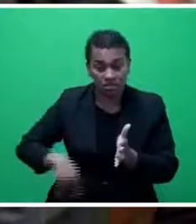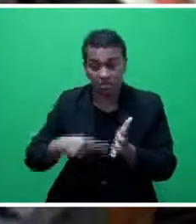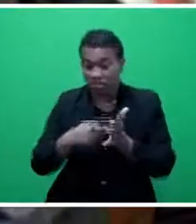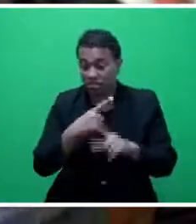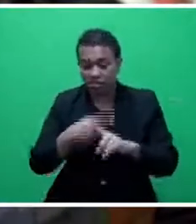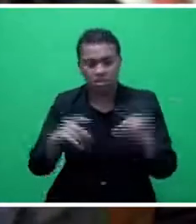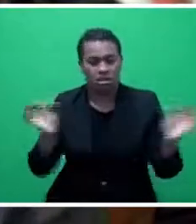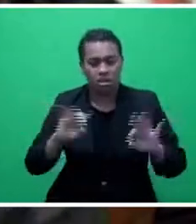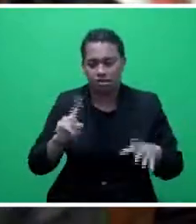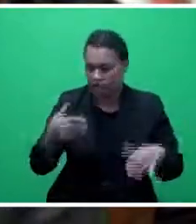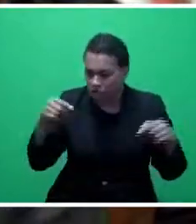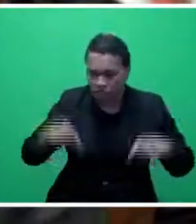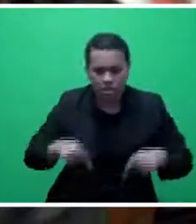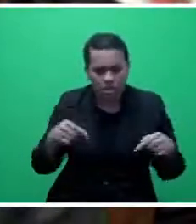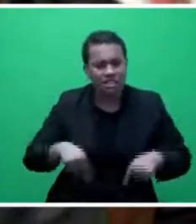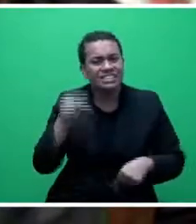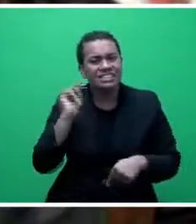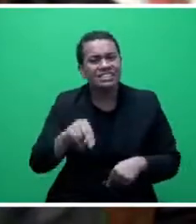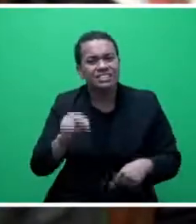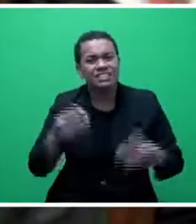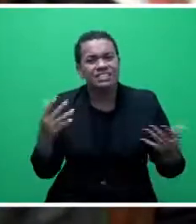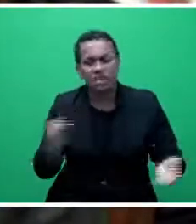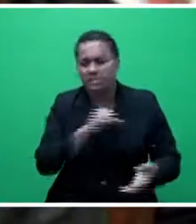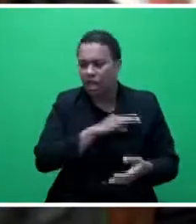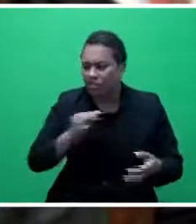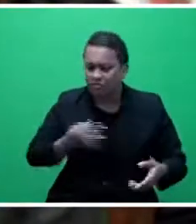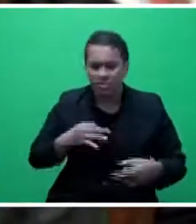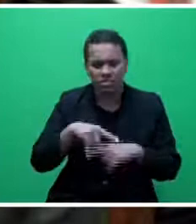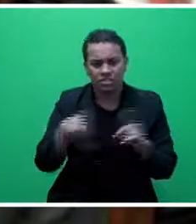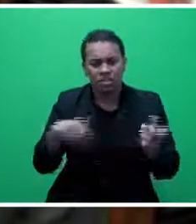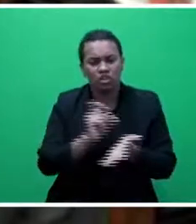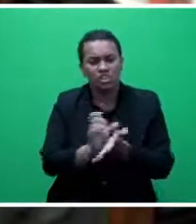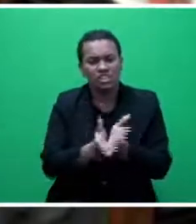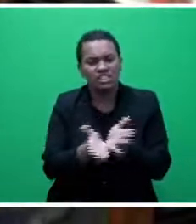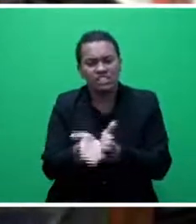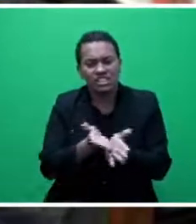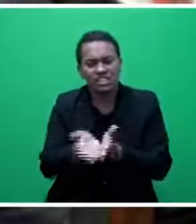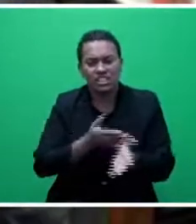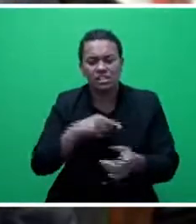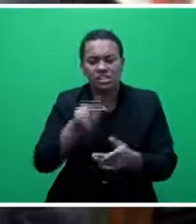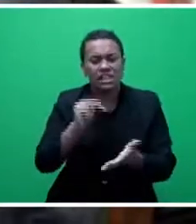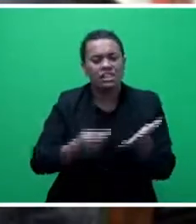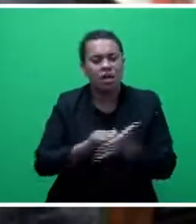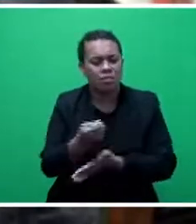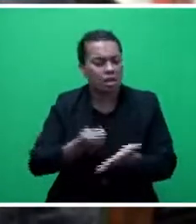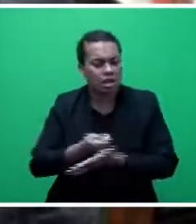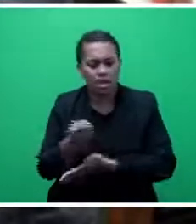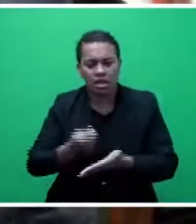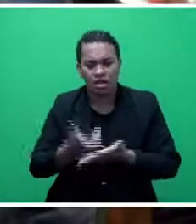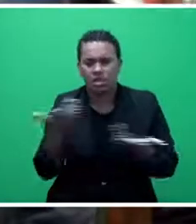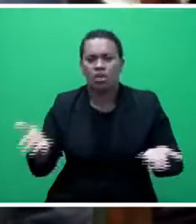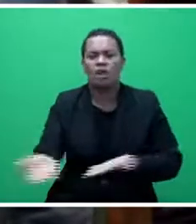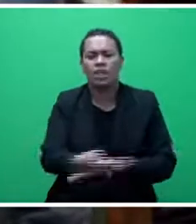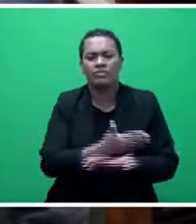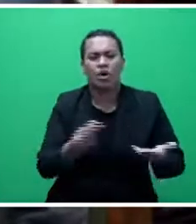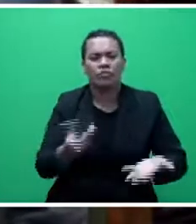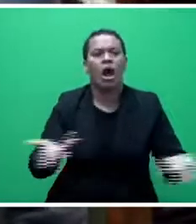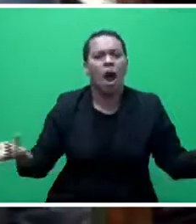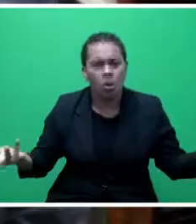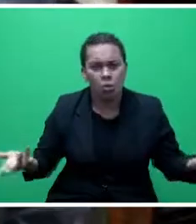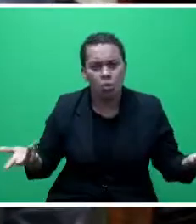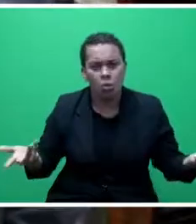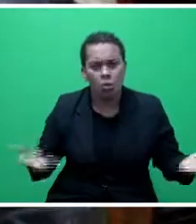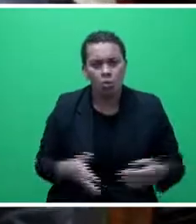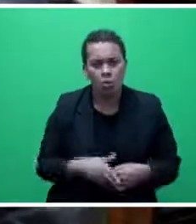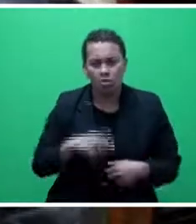servants all need to be paid for. Unlike you, unlike your recommendation, we did not reduce civil service cuts, pay cuts.